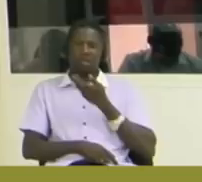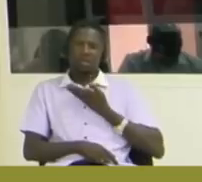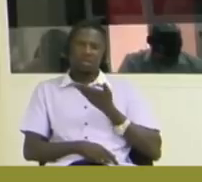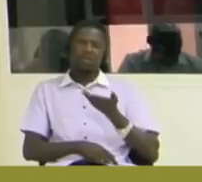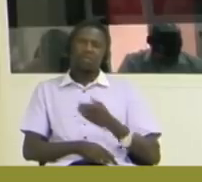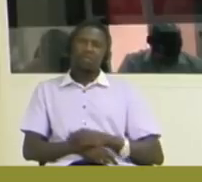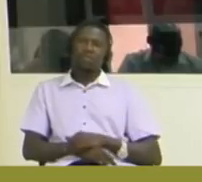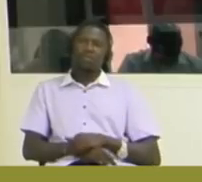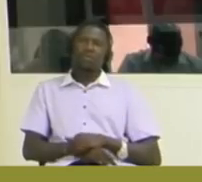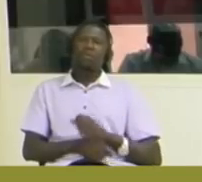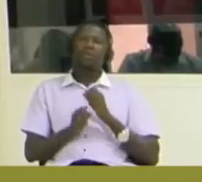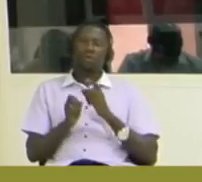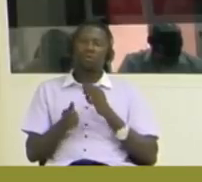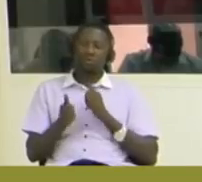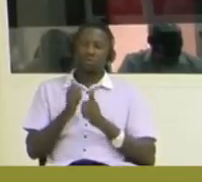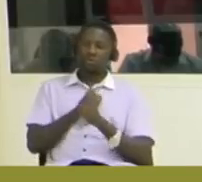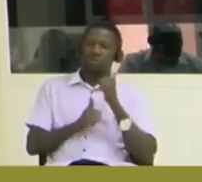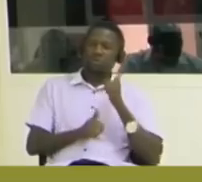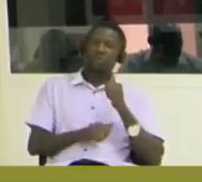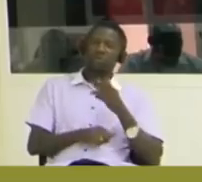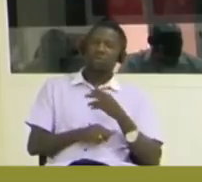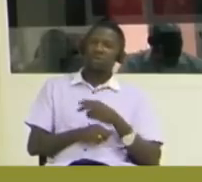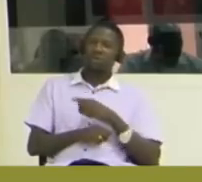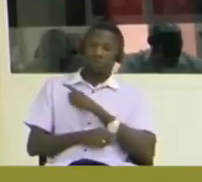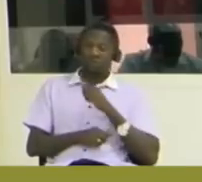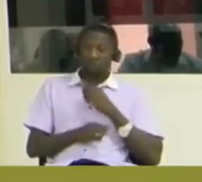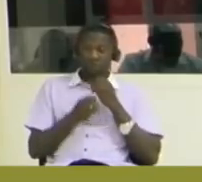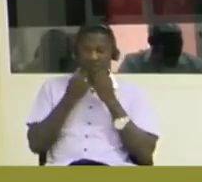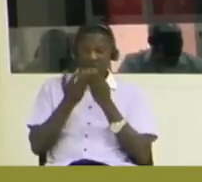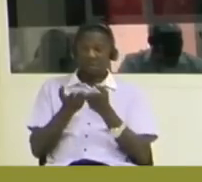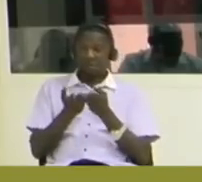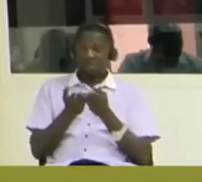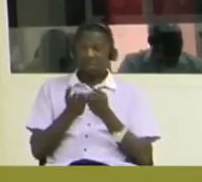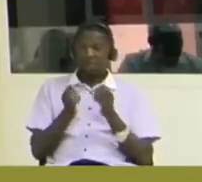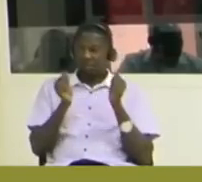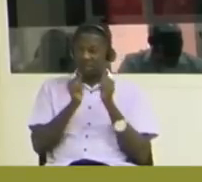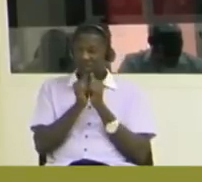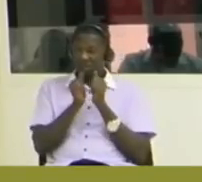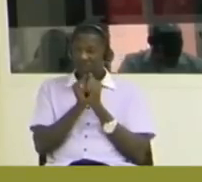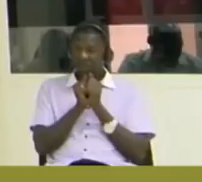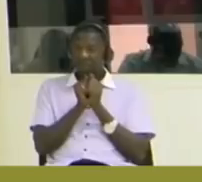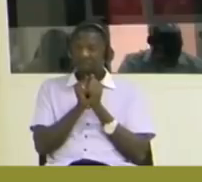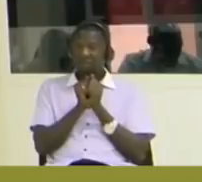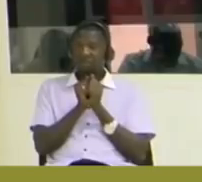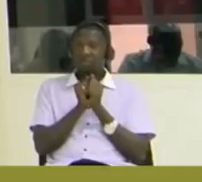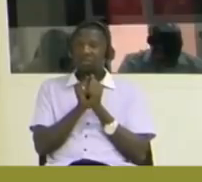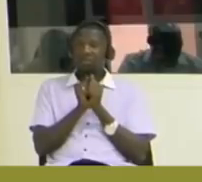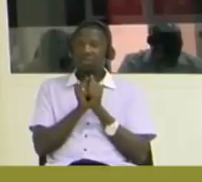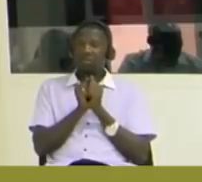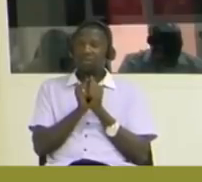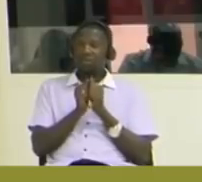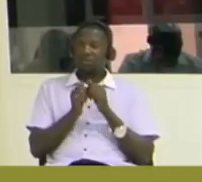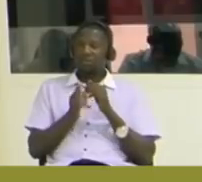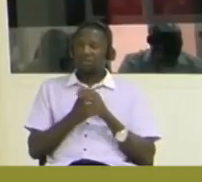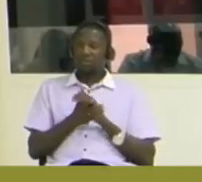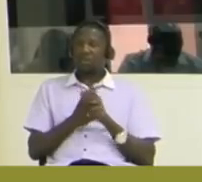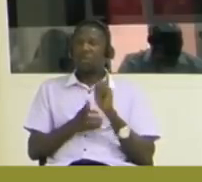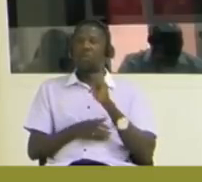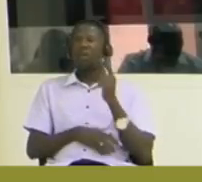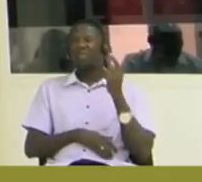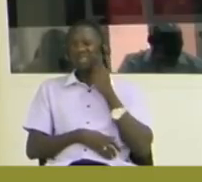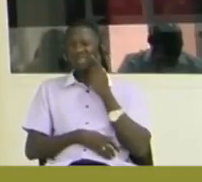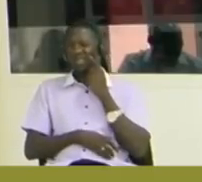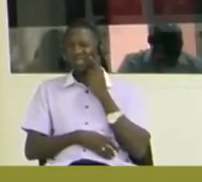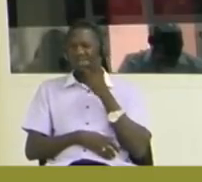We would come back to that. Would we say a Saturday? Well, what date did he